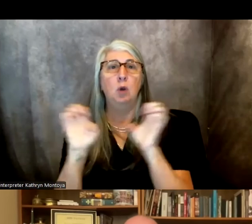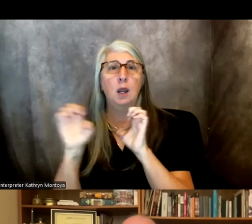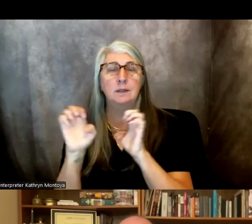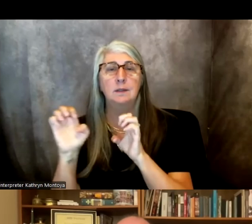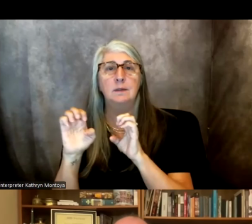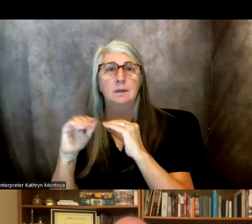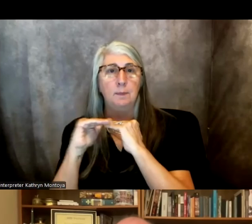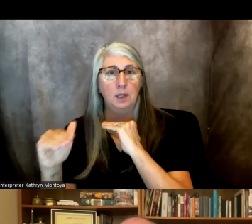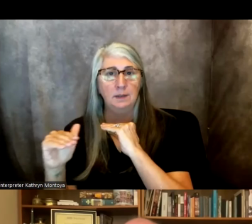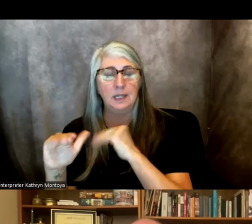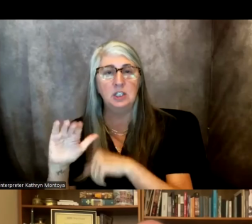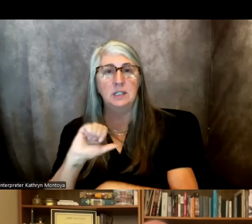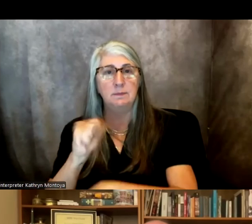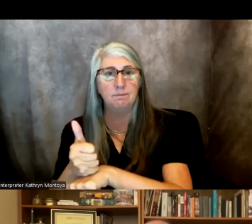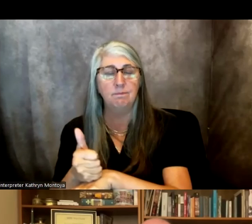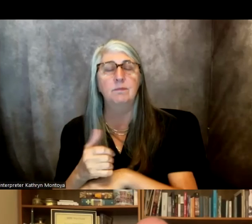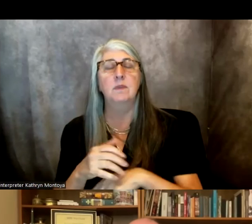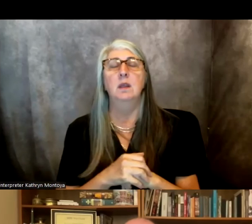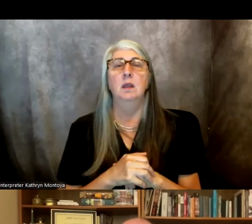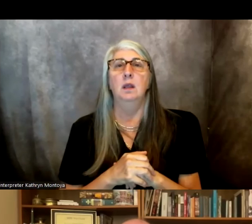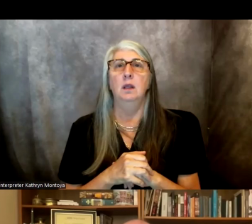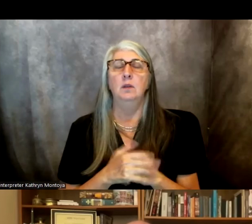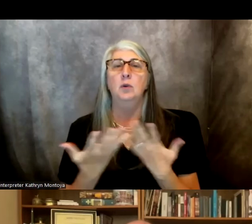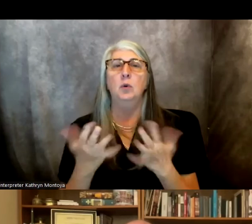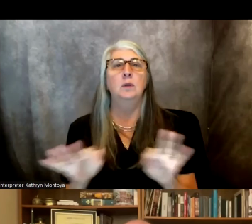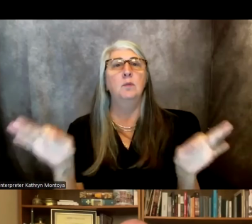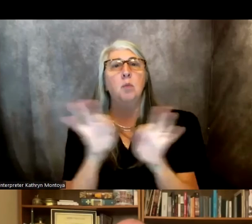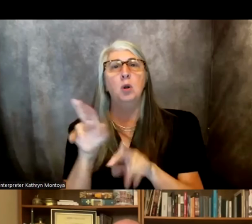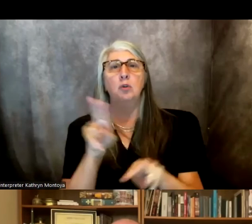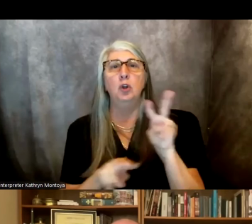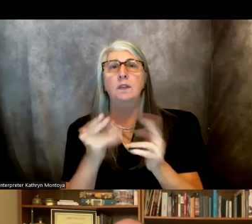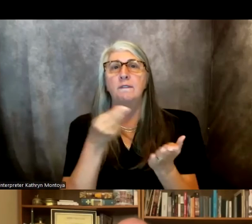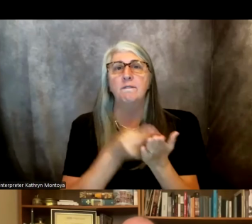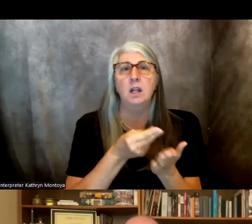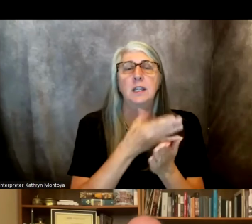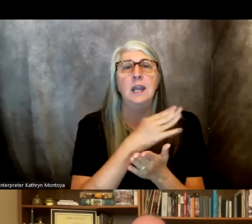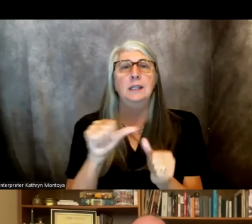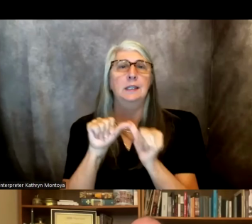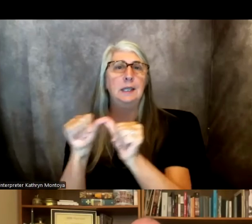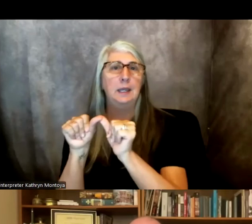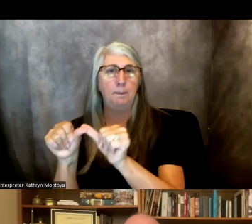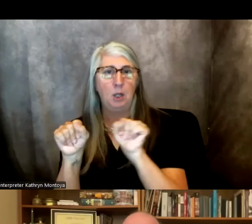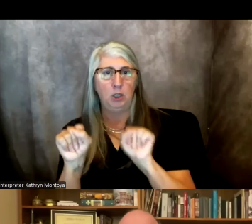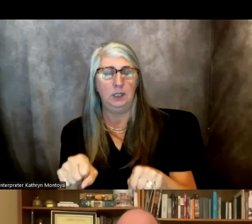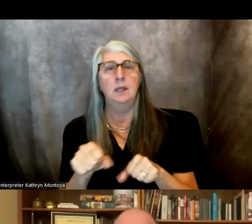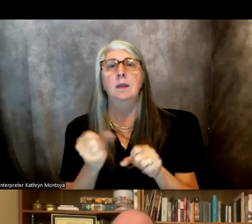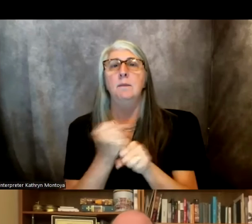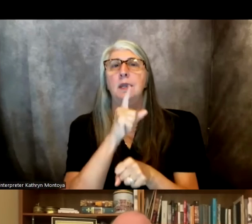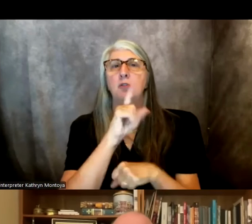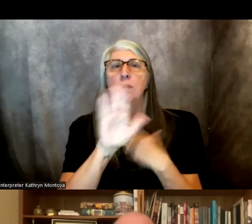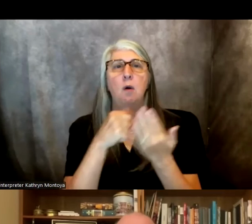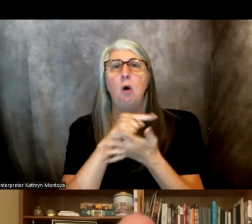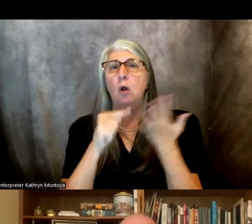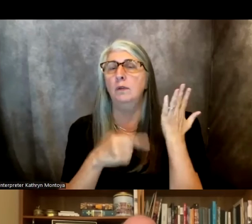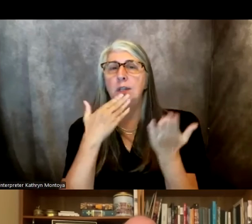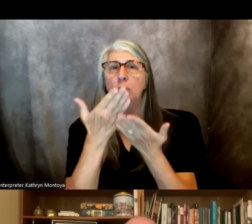So it's important for us to look at the funding and sustainability, making sure that all these good things that are